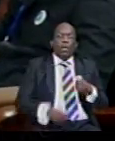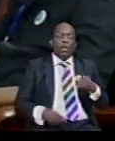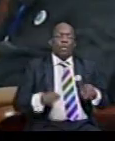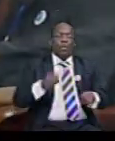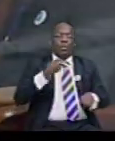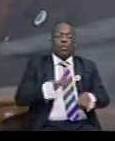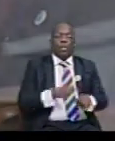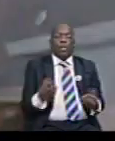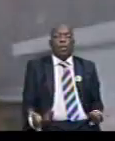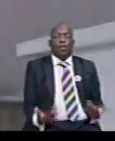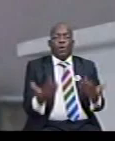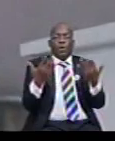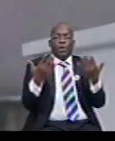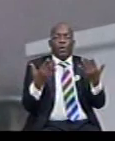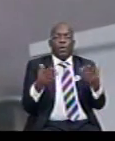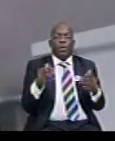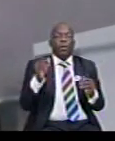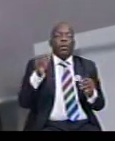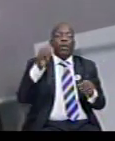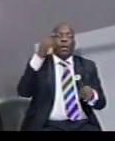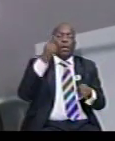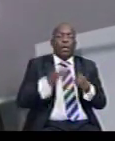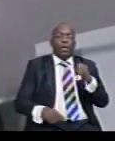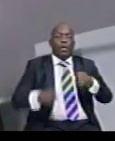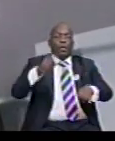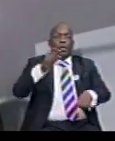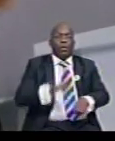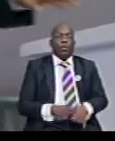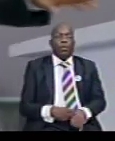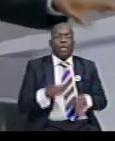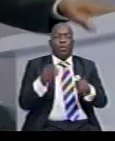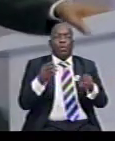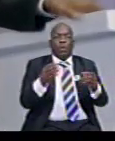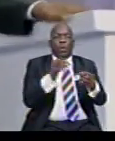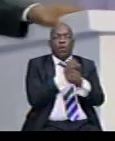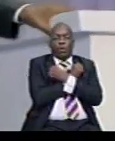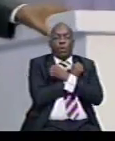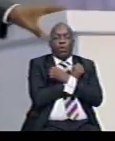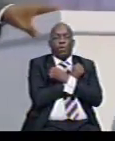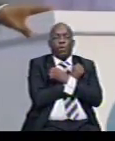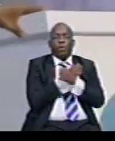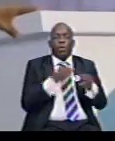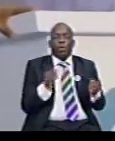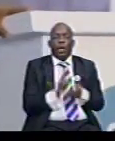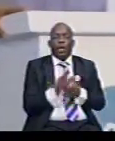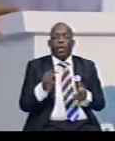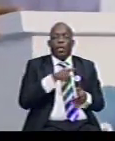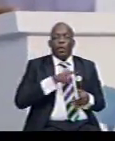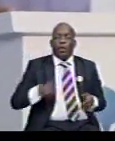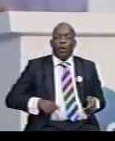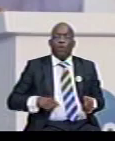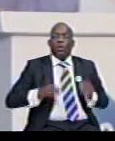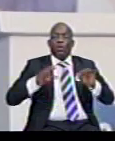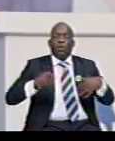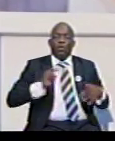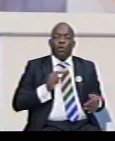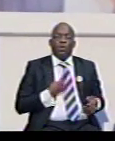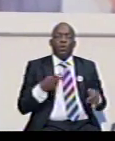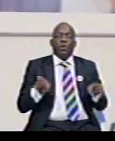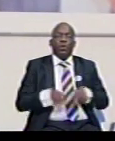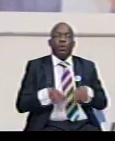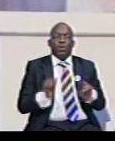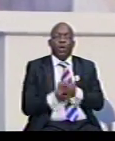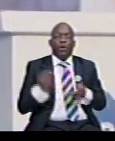end time drive that the Lord gives us so that we can win the lost and bring